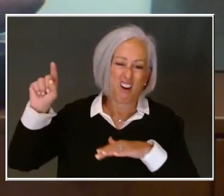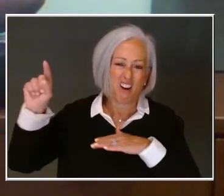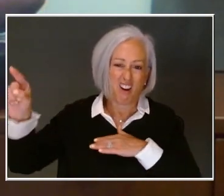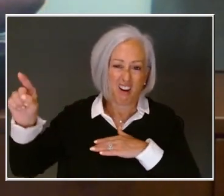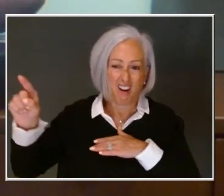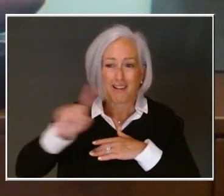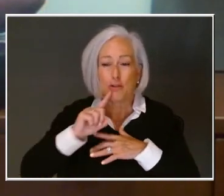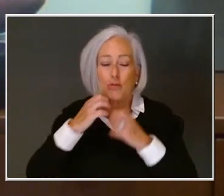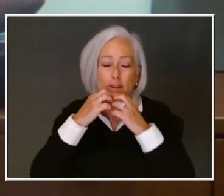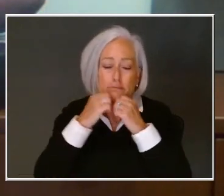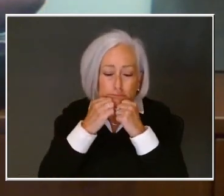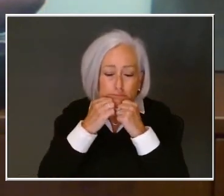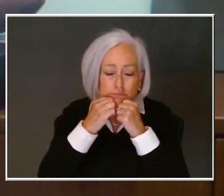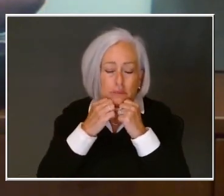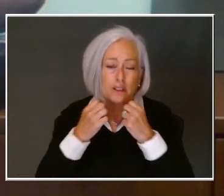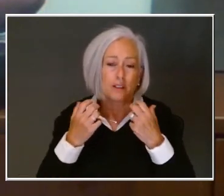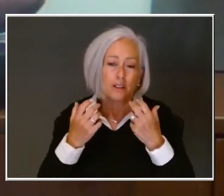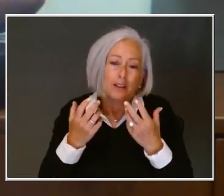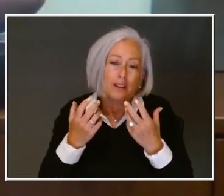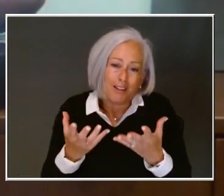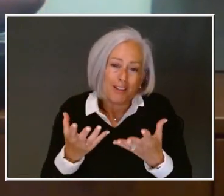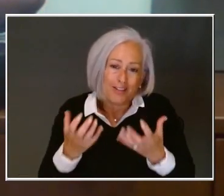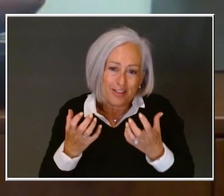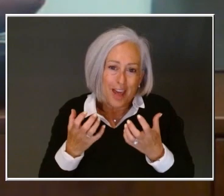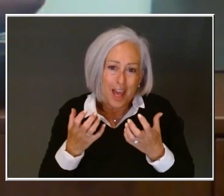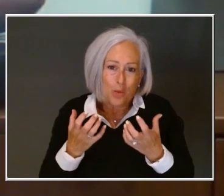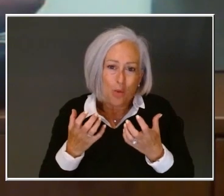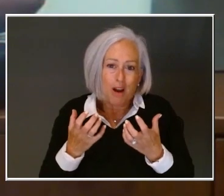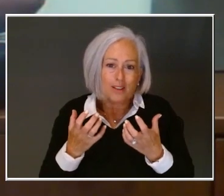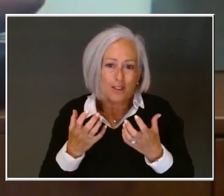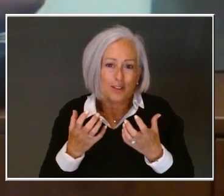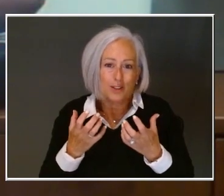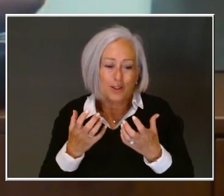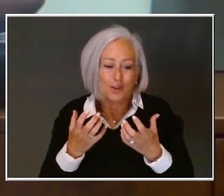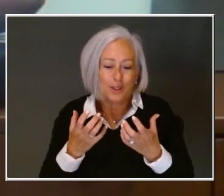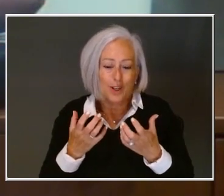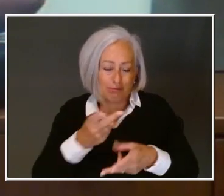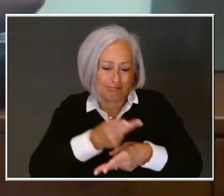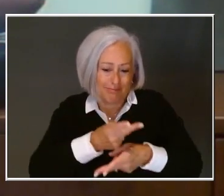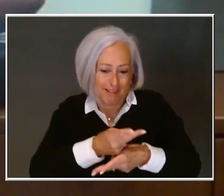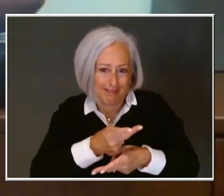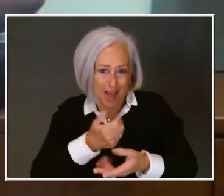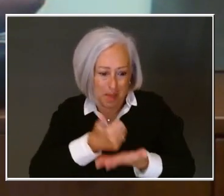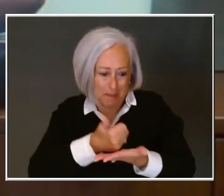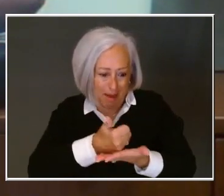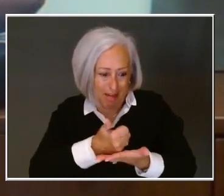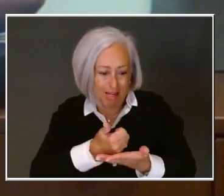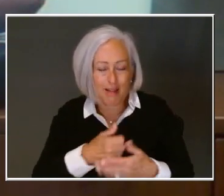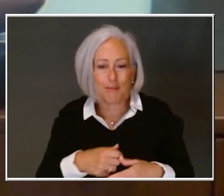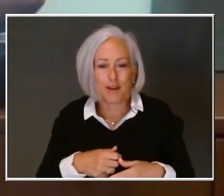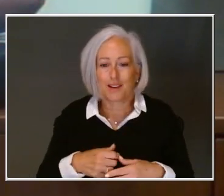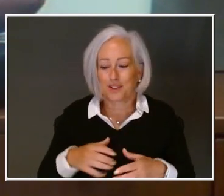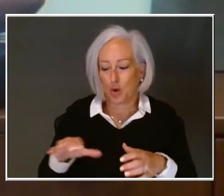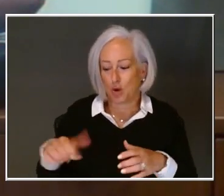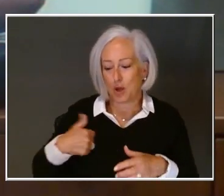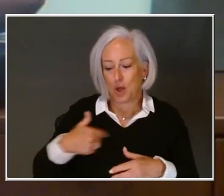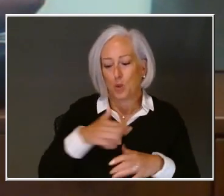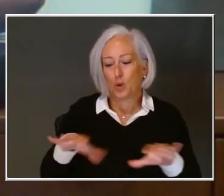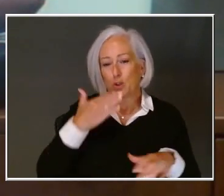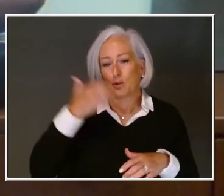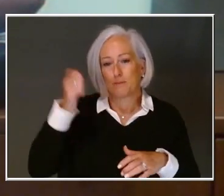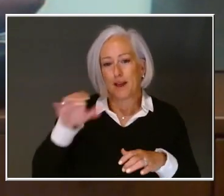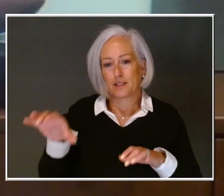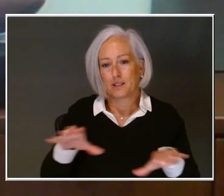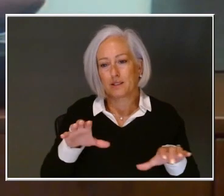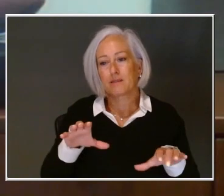they want to open those lines, and so we do our best to facilitate that, and I think our athletic trainers do